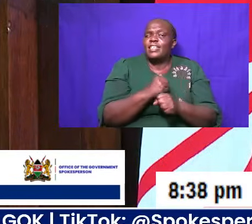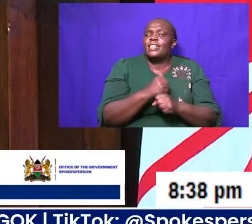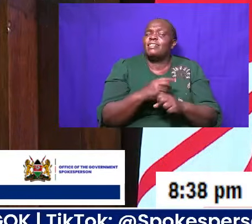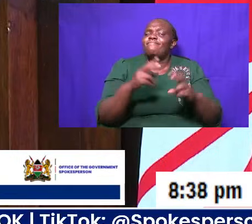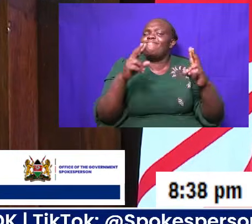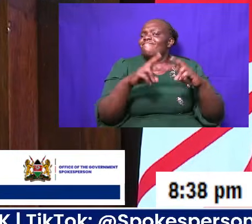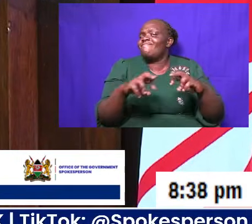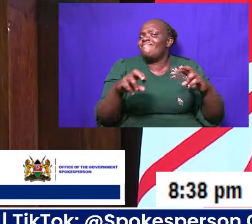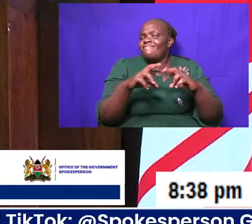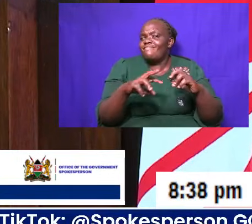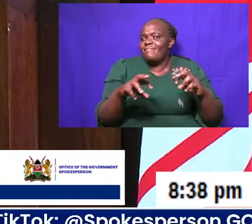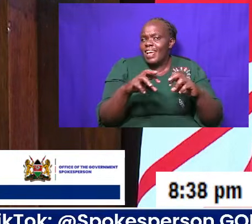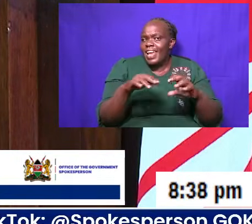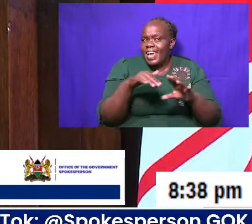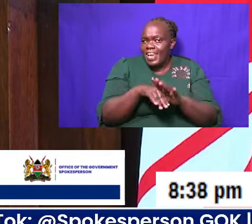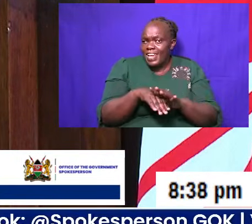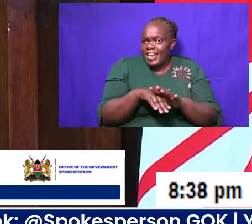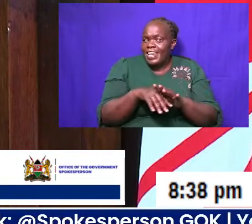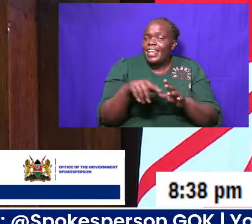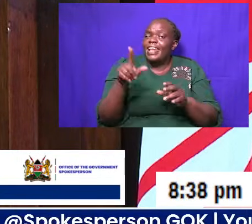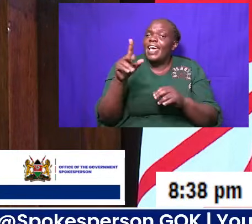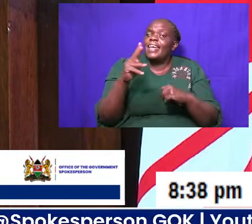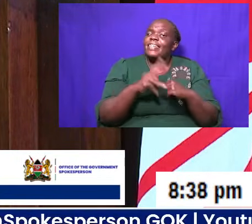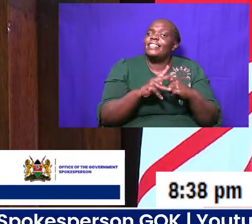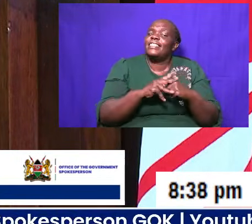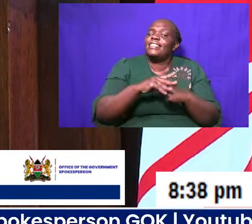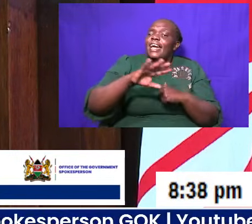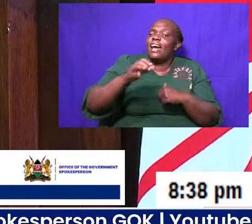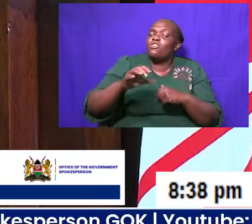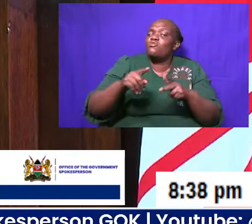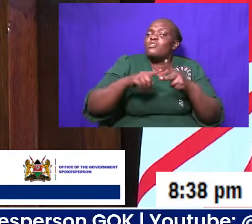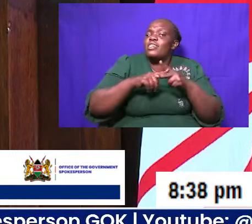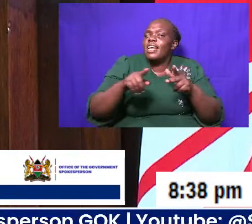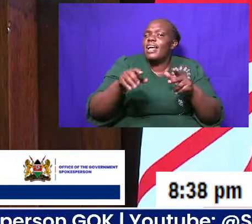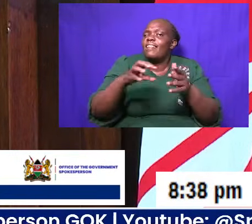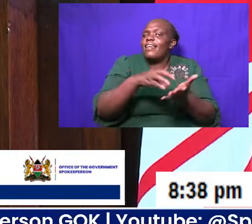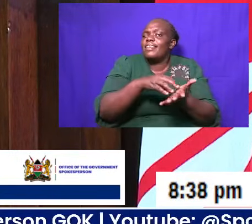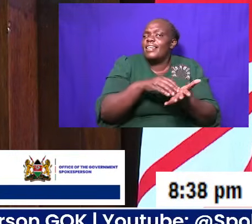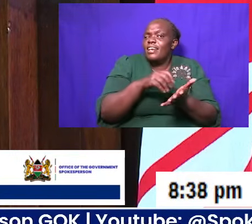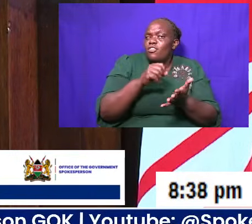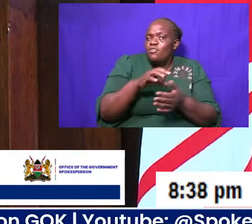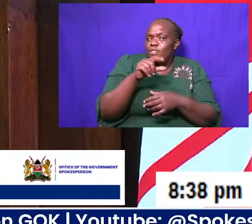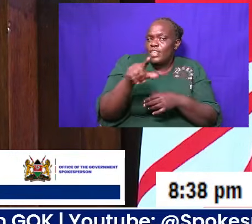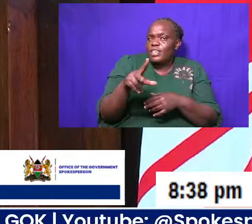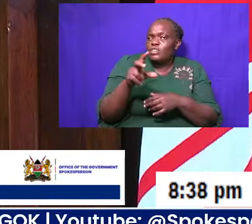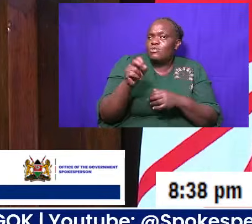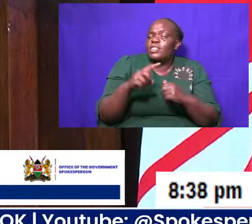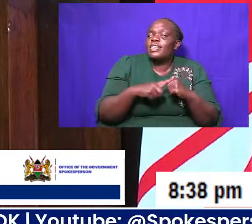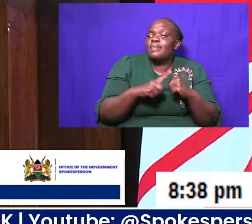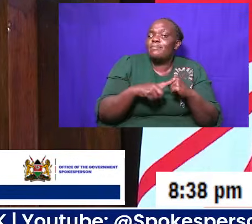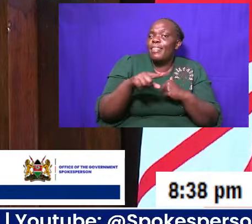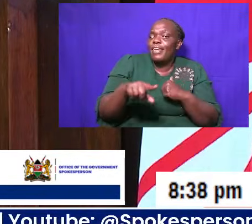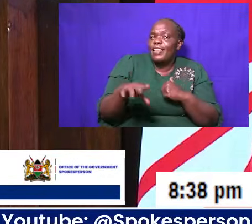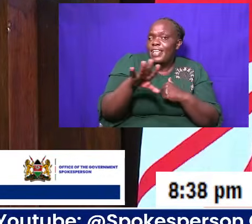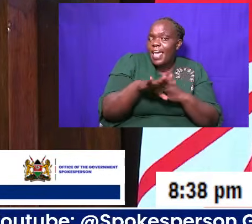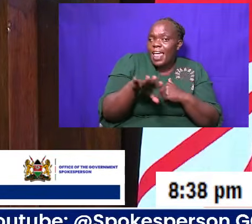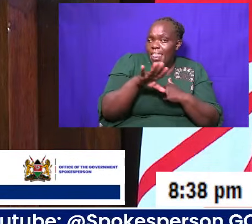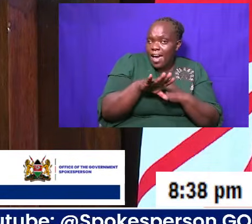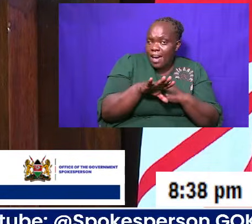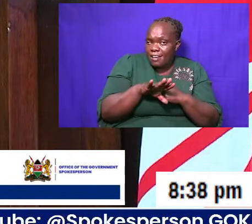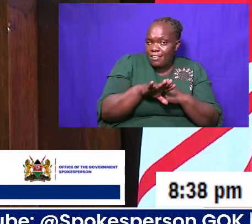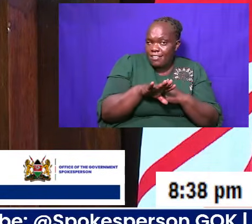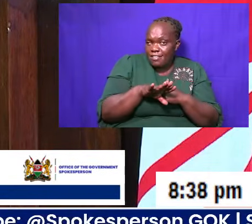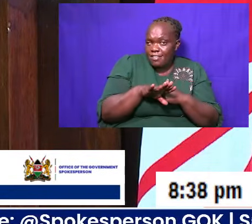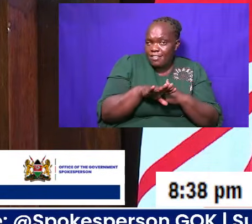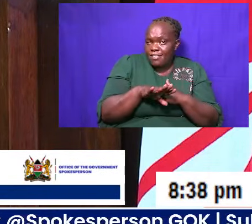research in 19 counties to establish the status of girls' education in that region. Okay.